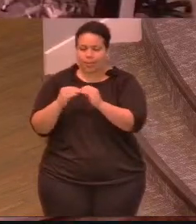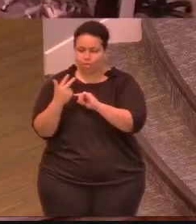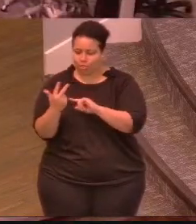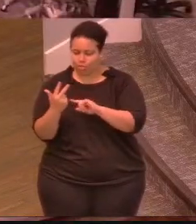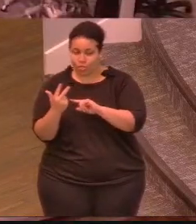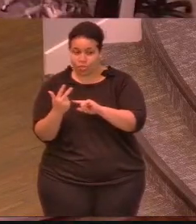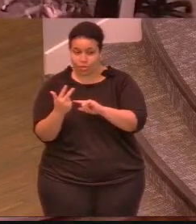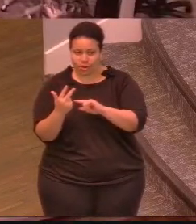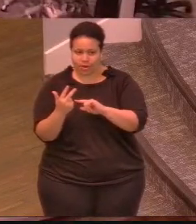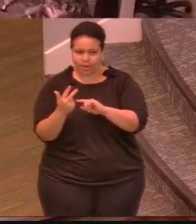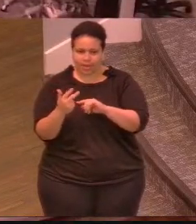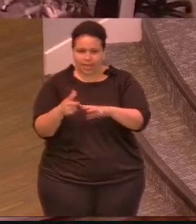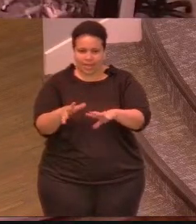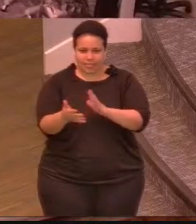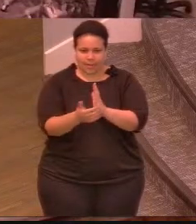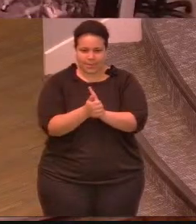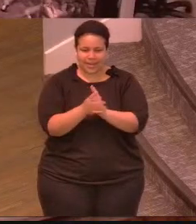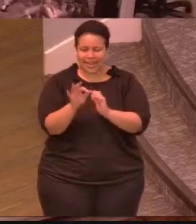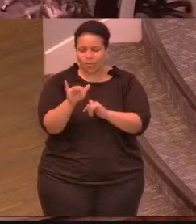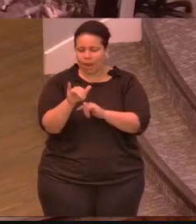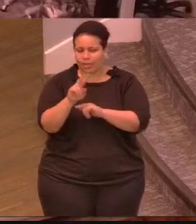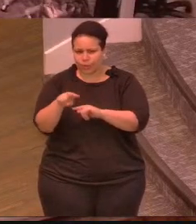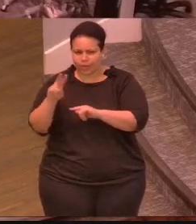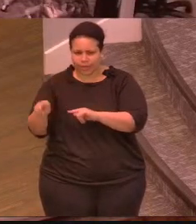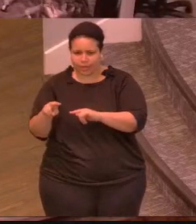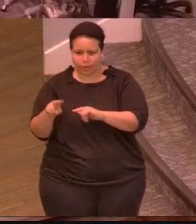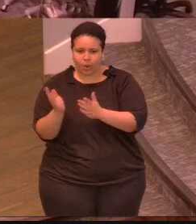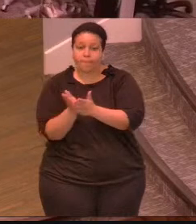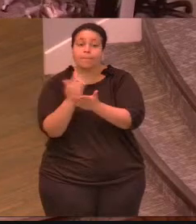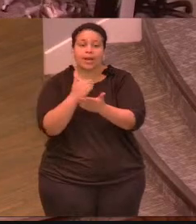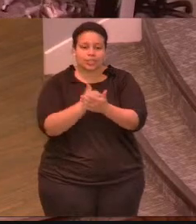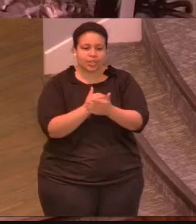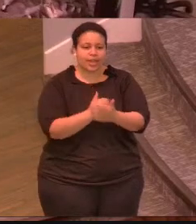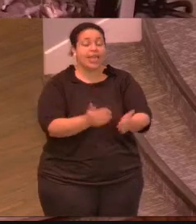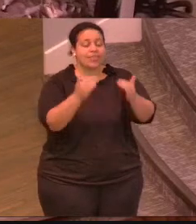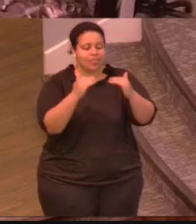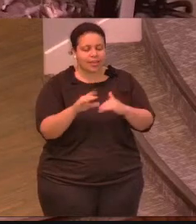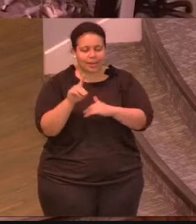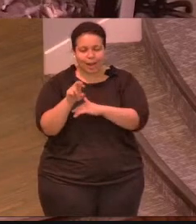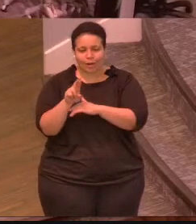amended FY22 budget, and then we have Dr. Blankenship.